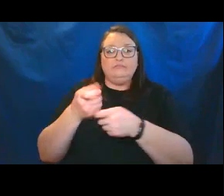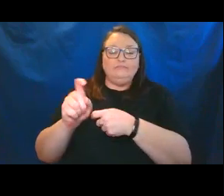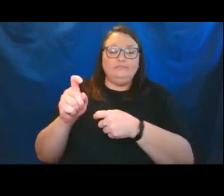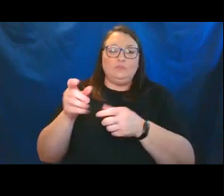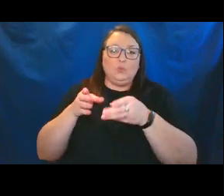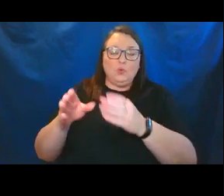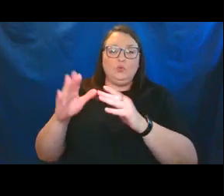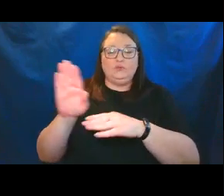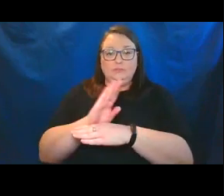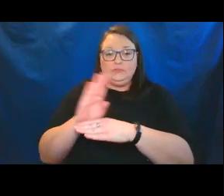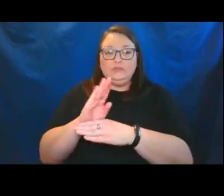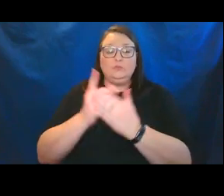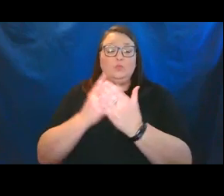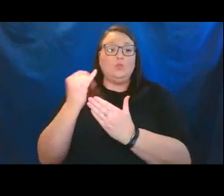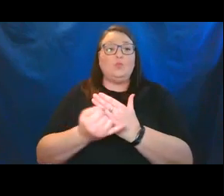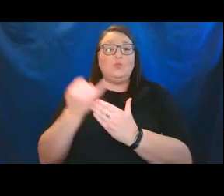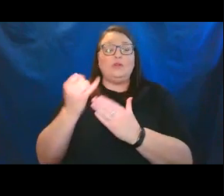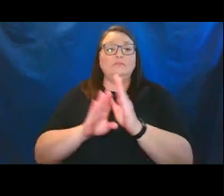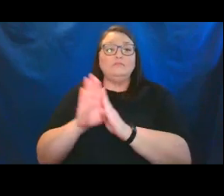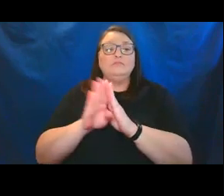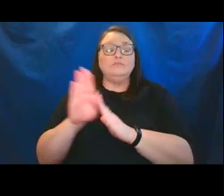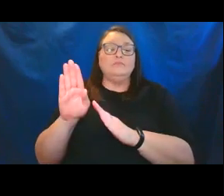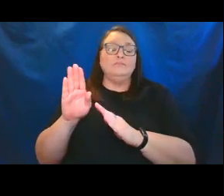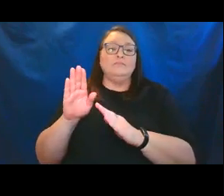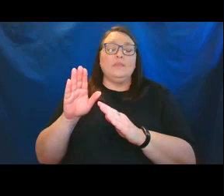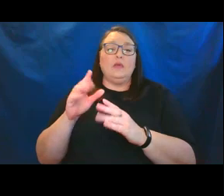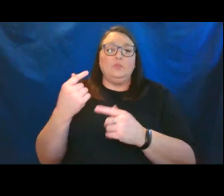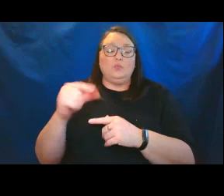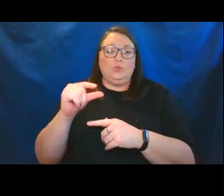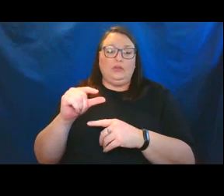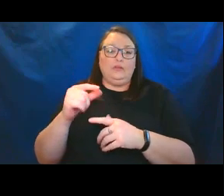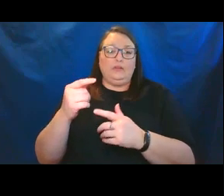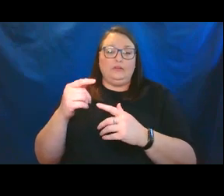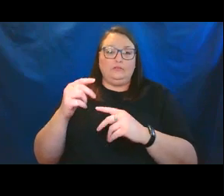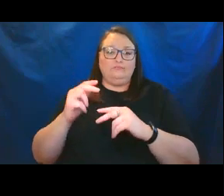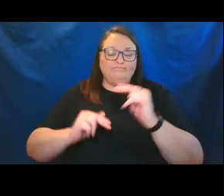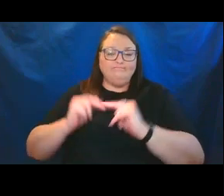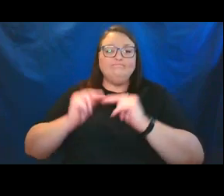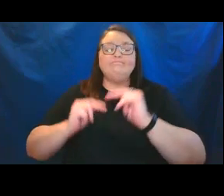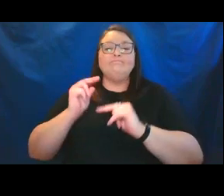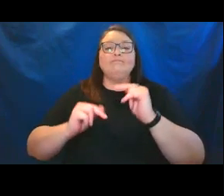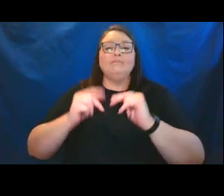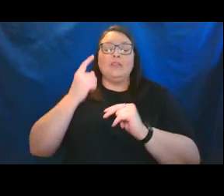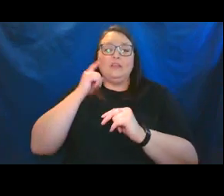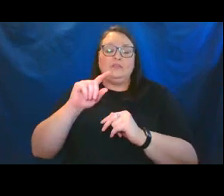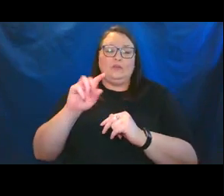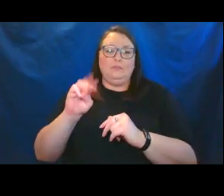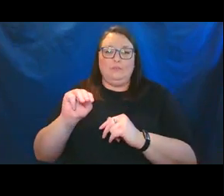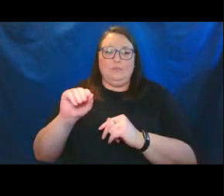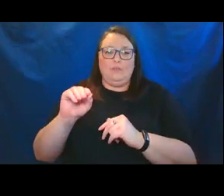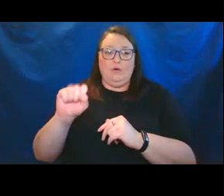green infrastructure solutions to reduce stormwater flooding in underserved communities like Moss Point,